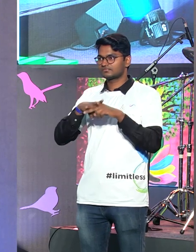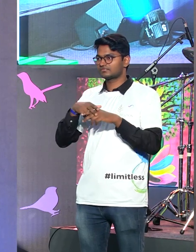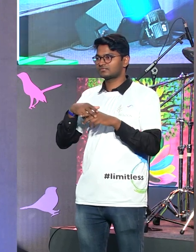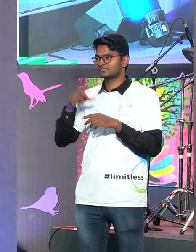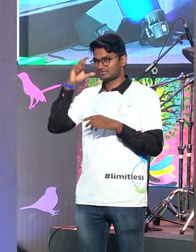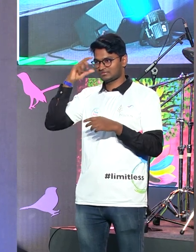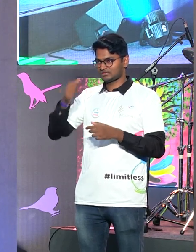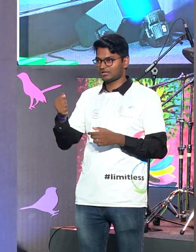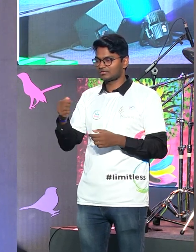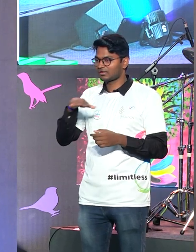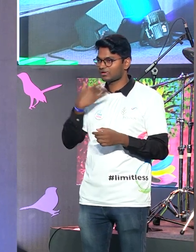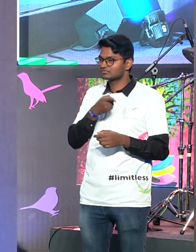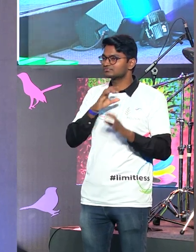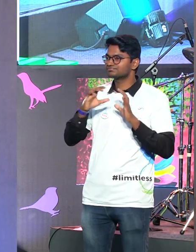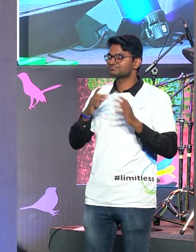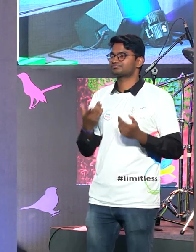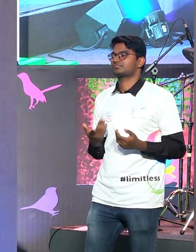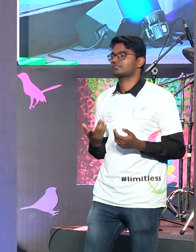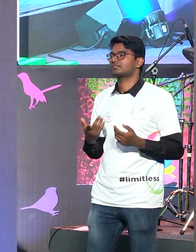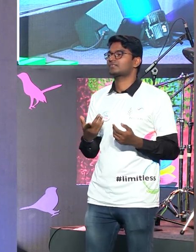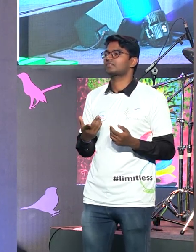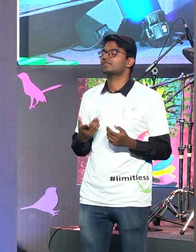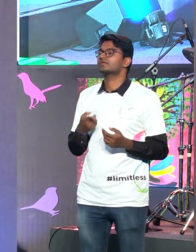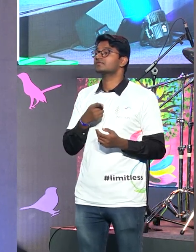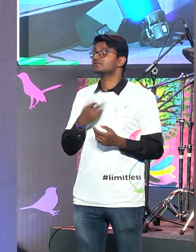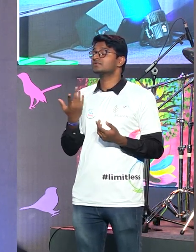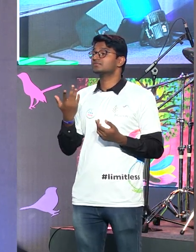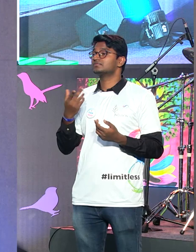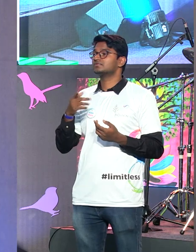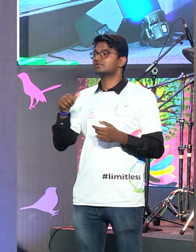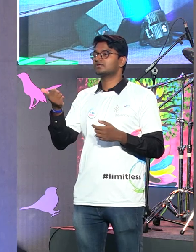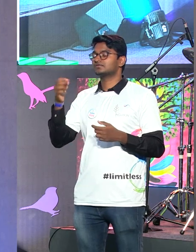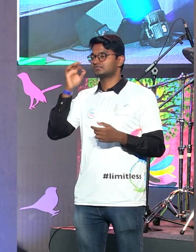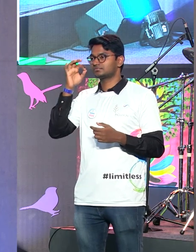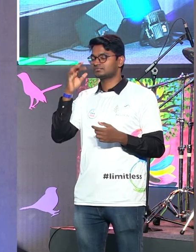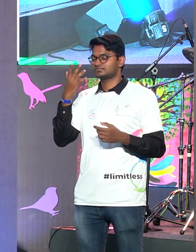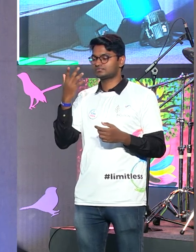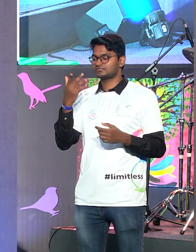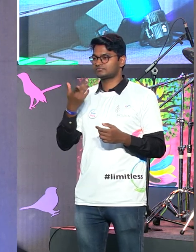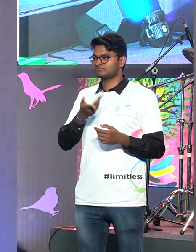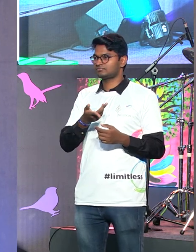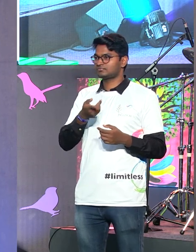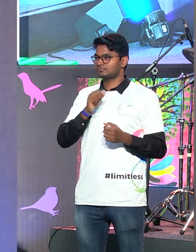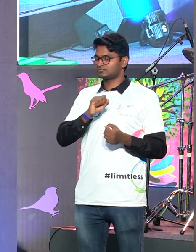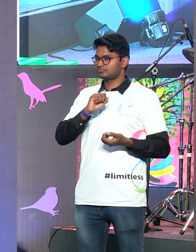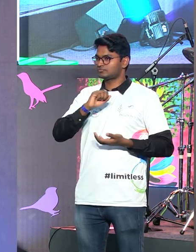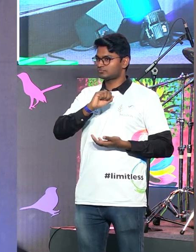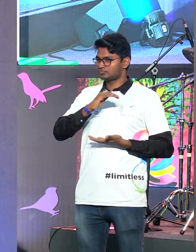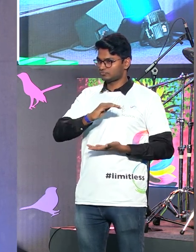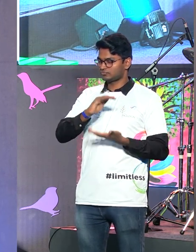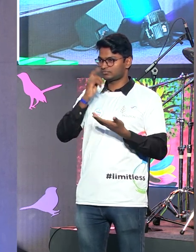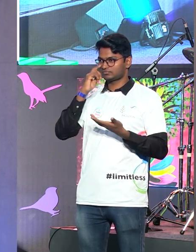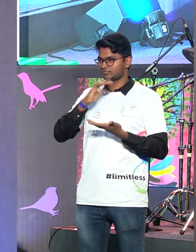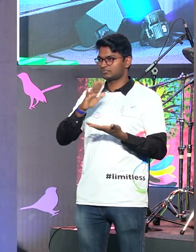research because I was dealing with a reality, and his daughters and his family that I'm very close to, I almost felt I owe it to